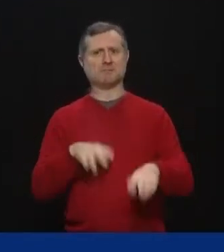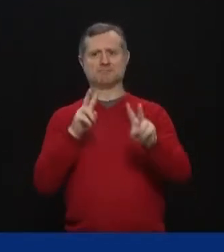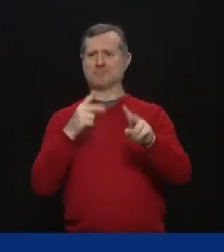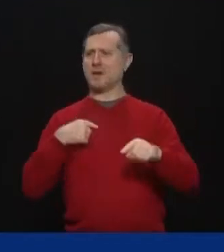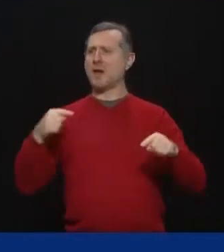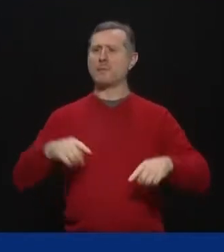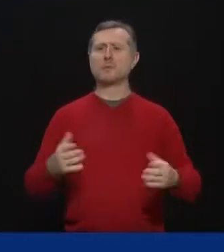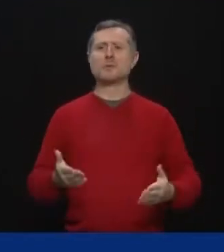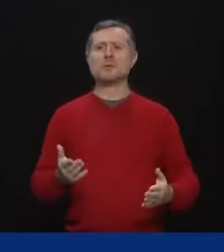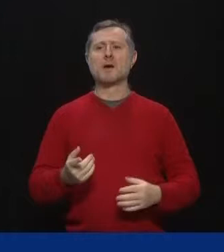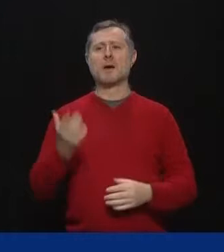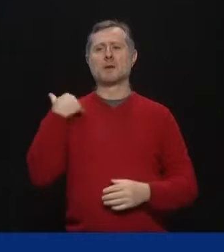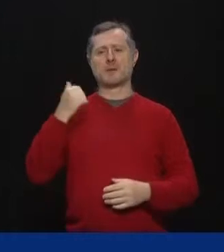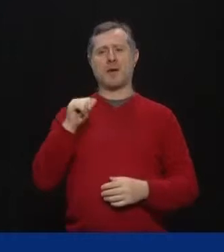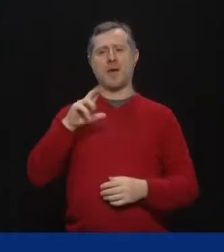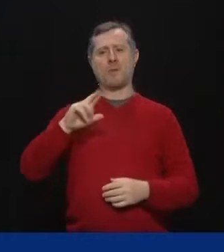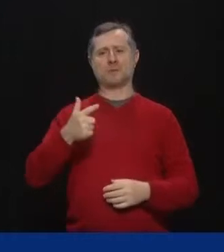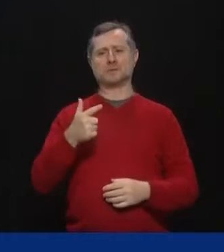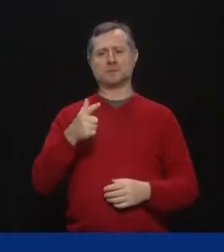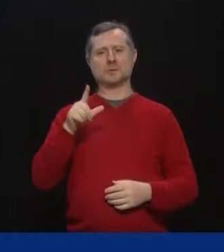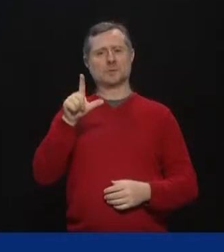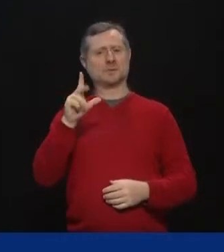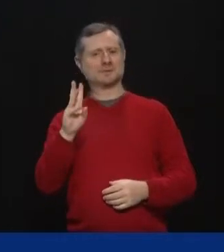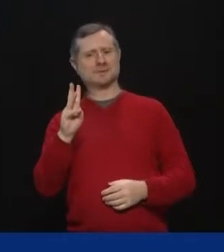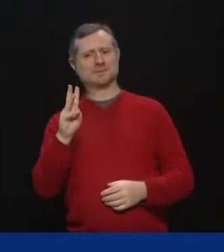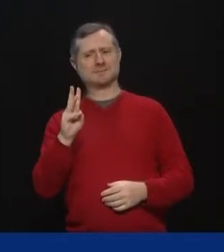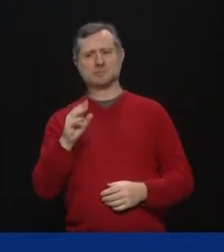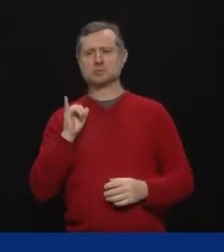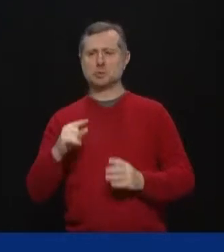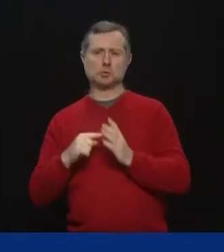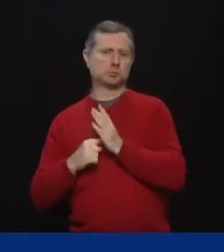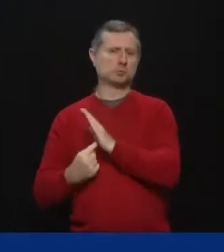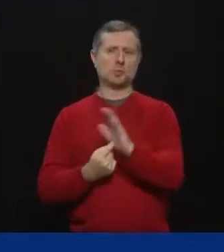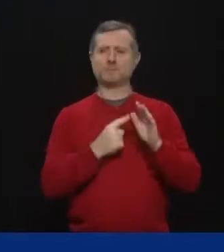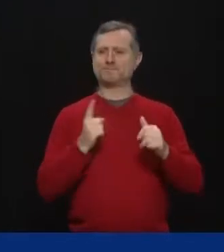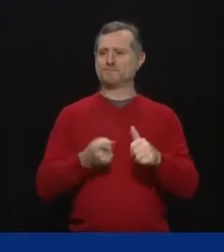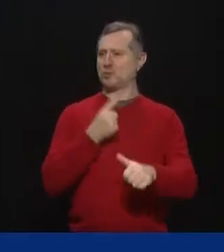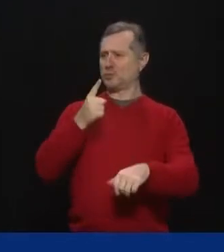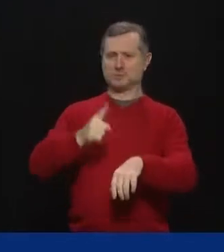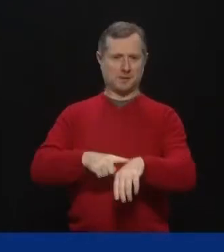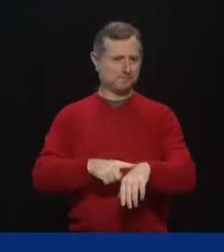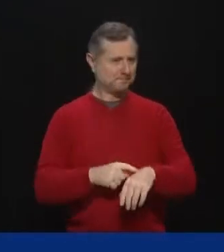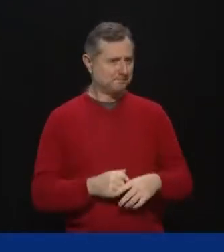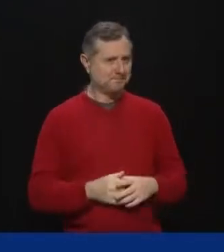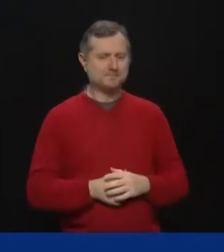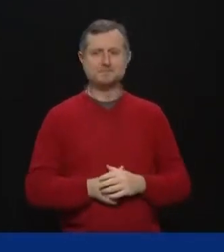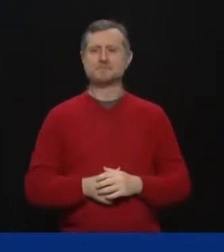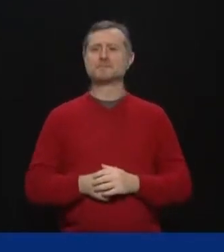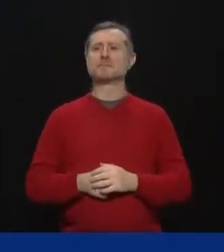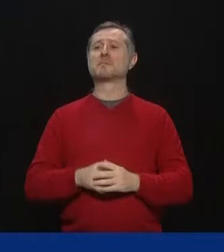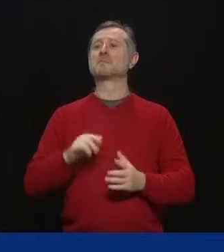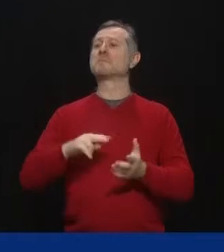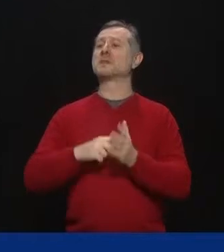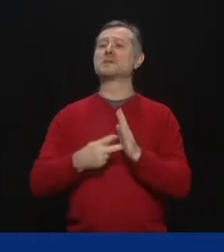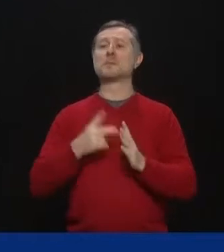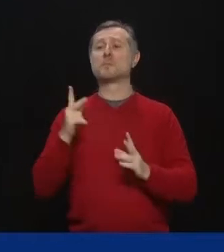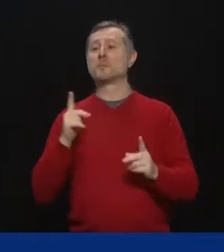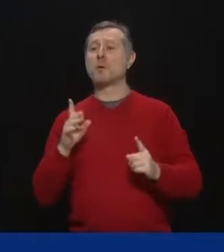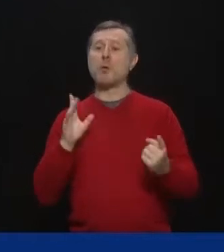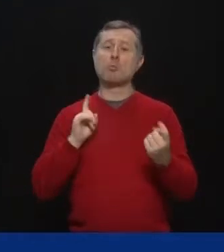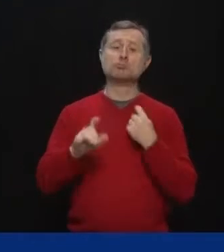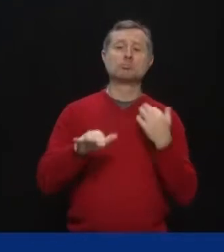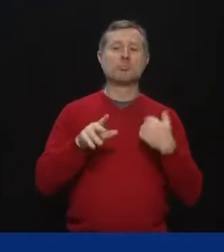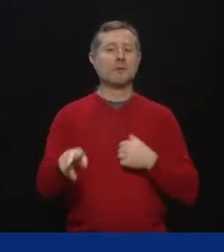August 26th to do the official unveiling. And it was not meant to be a stationary object that people walk past and say, well, that